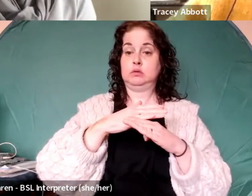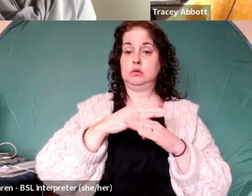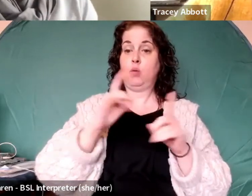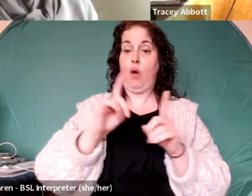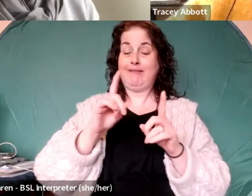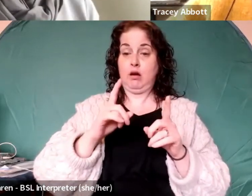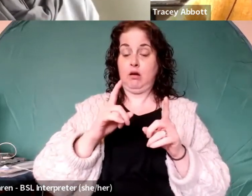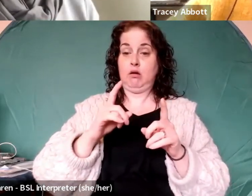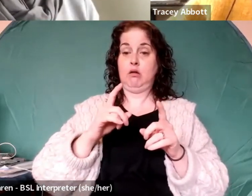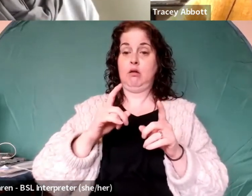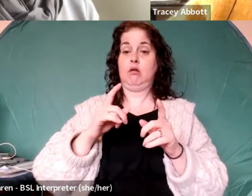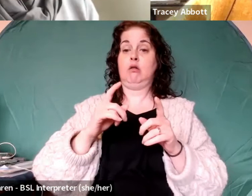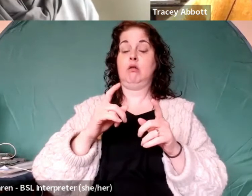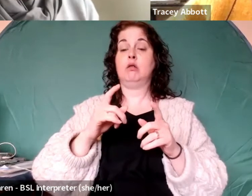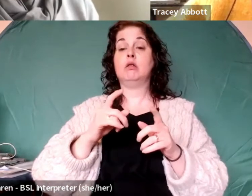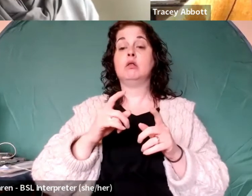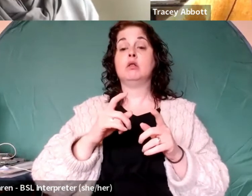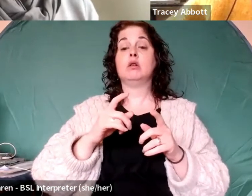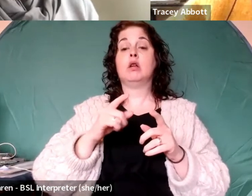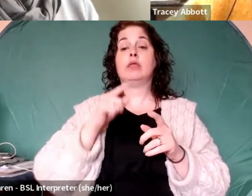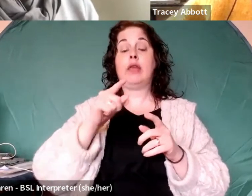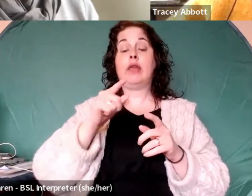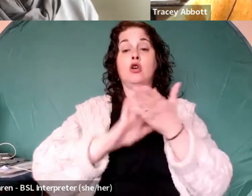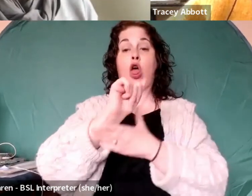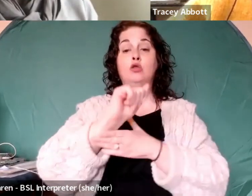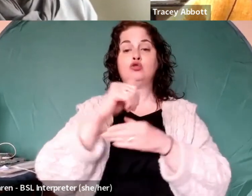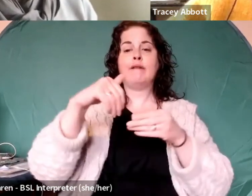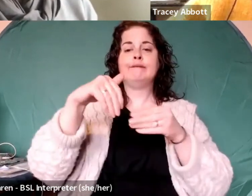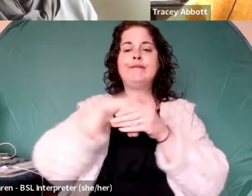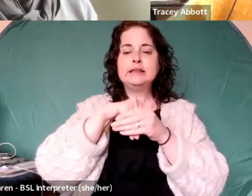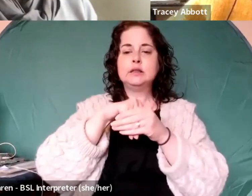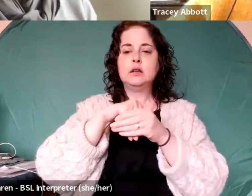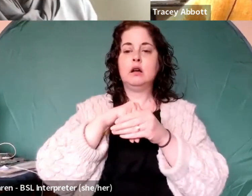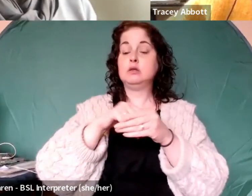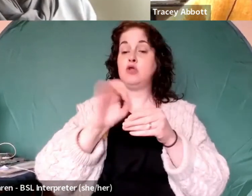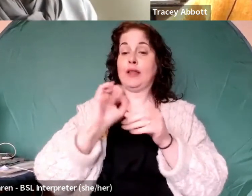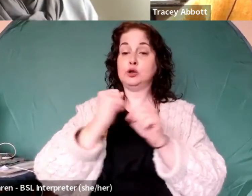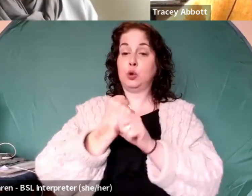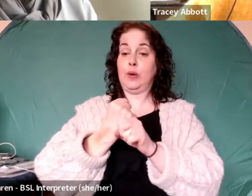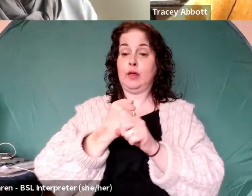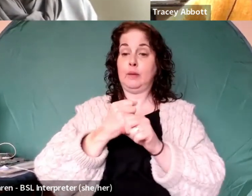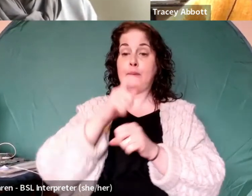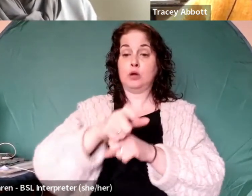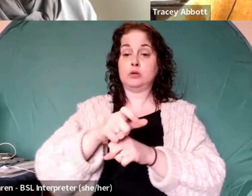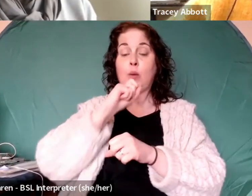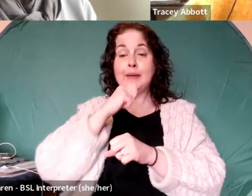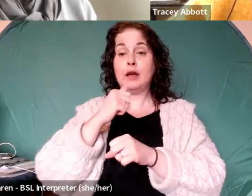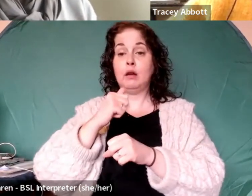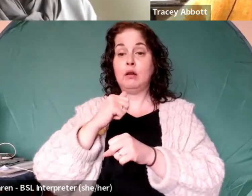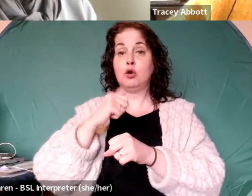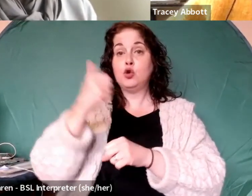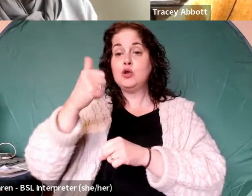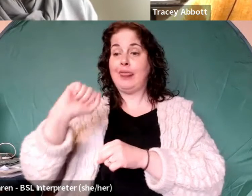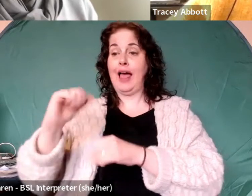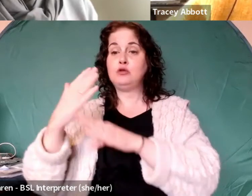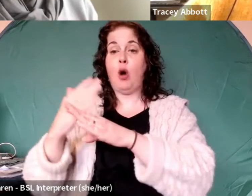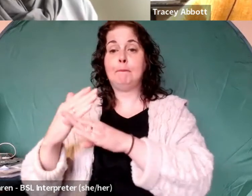it might be. So that culture fit has nothing to do with whether that person's going to be a good person for the job or